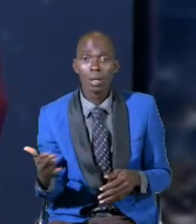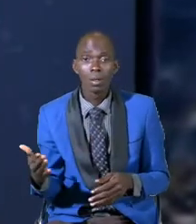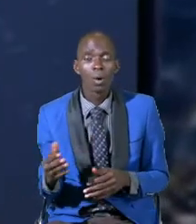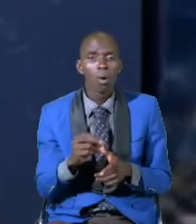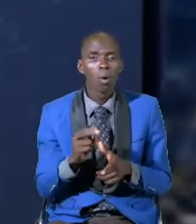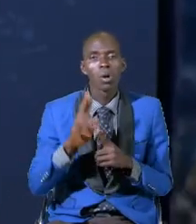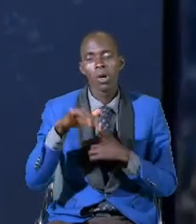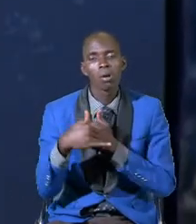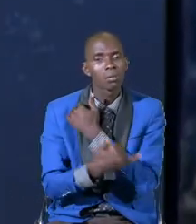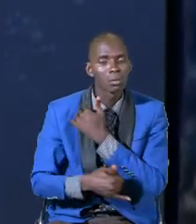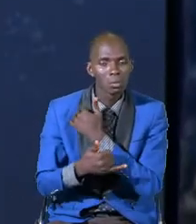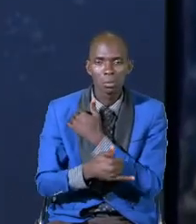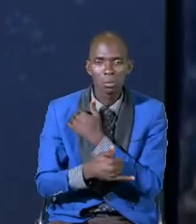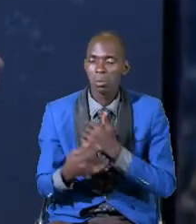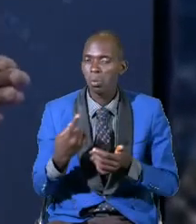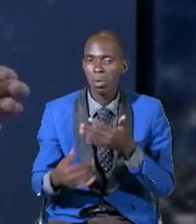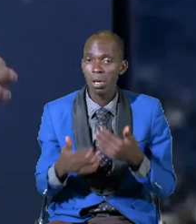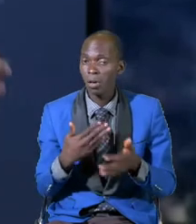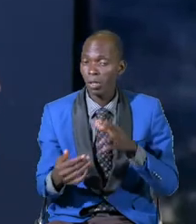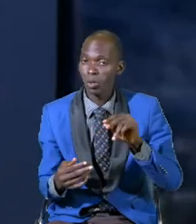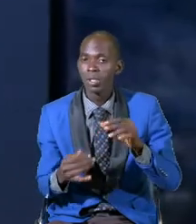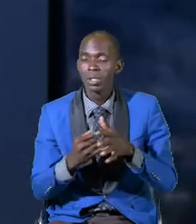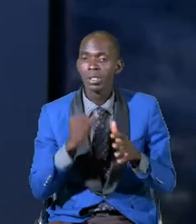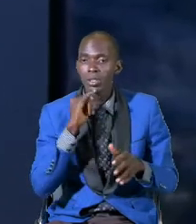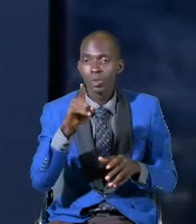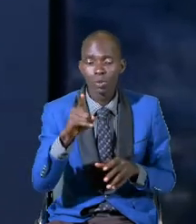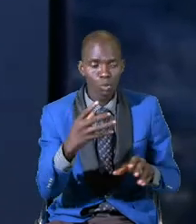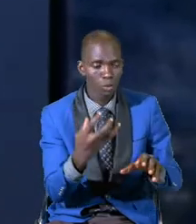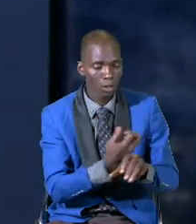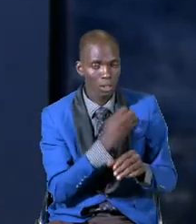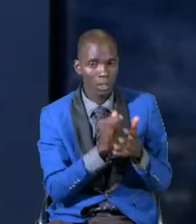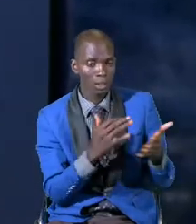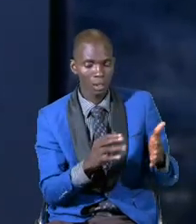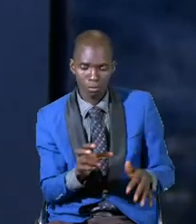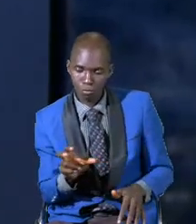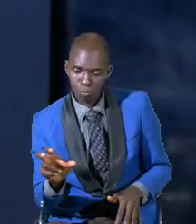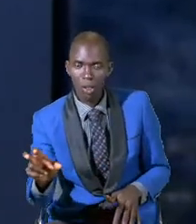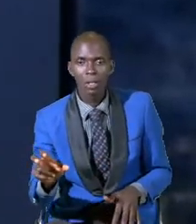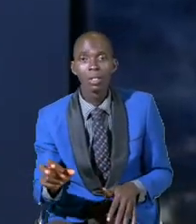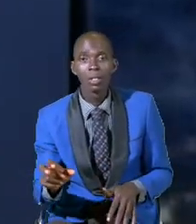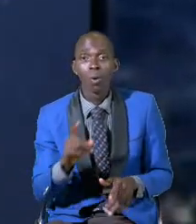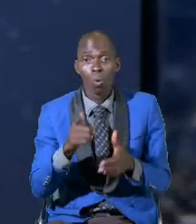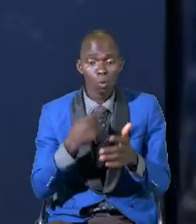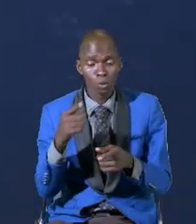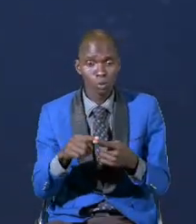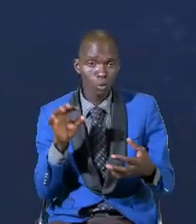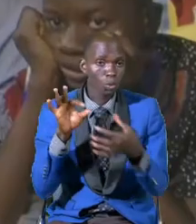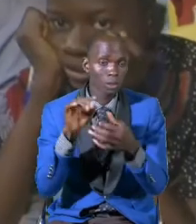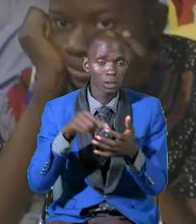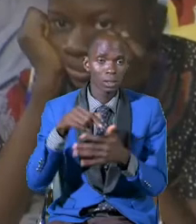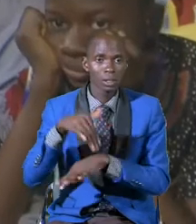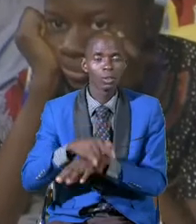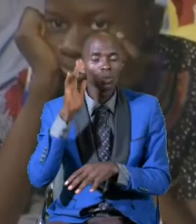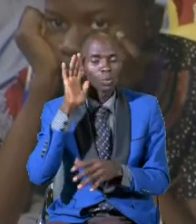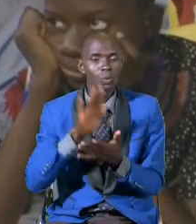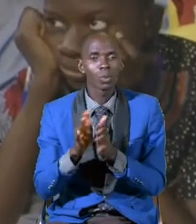or whatever. It is the connection. And once we make the connection tonight, you'll be a new creature. Amen. All